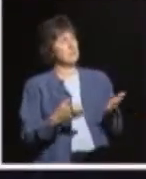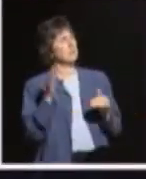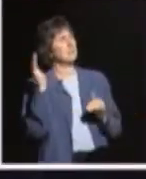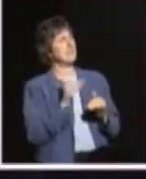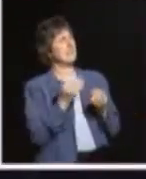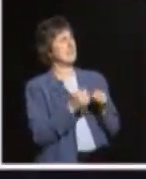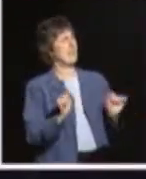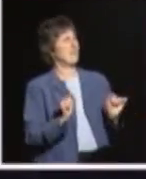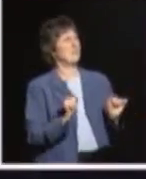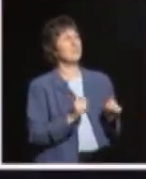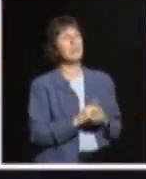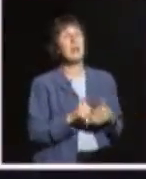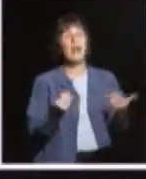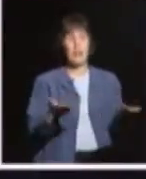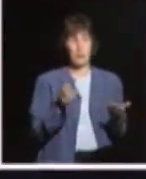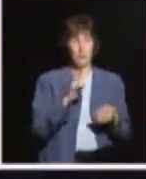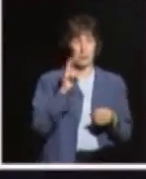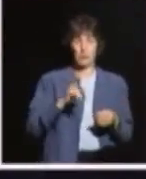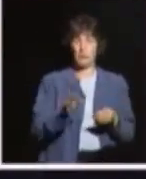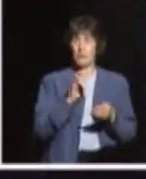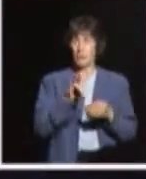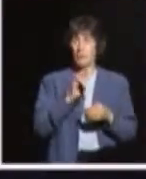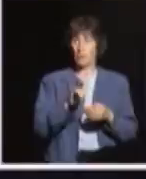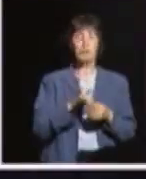here in Rochester at the airport,